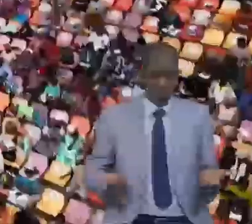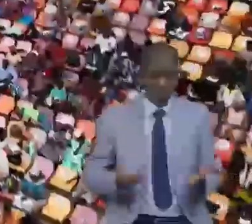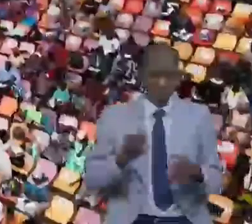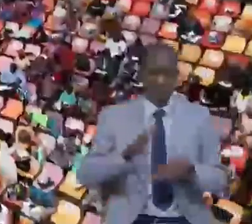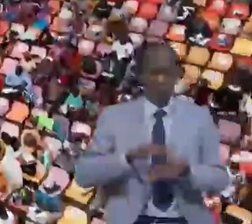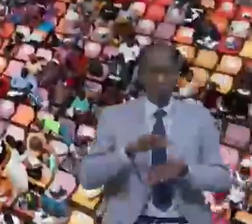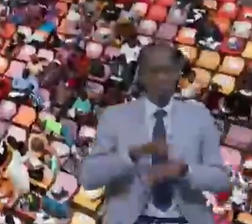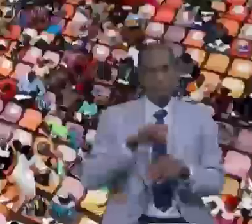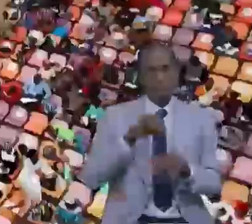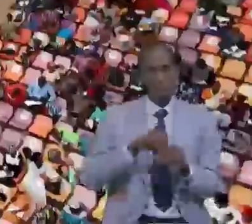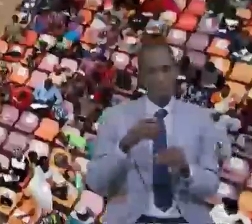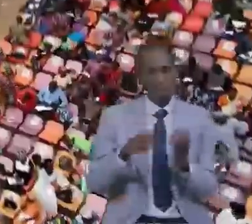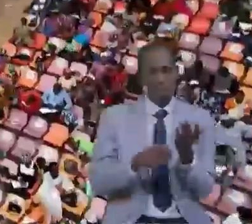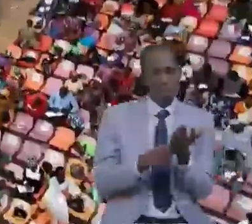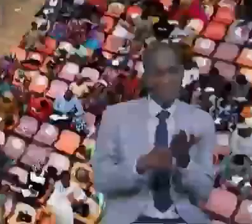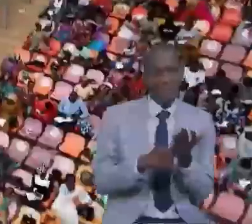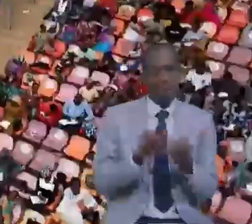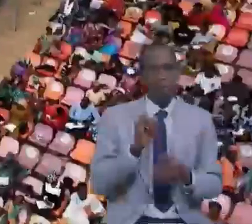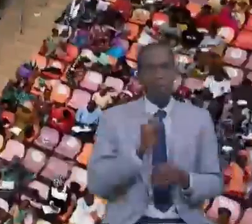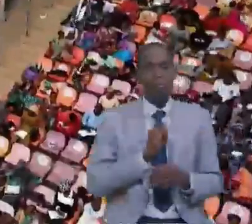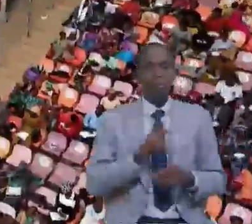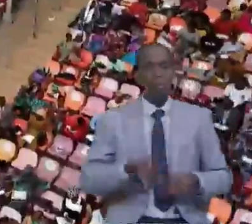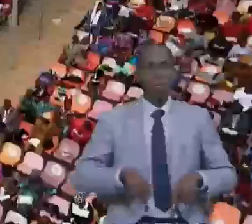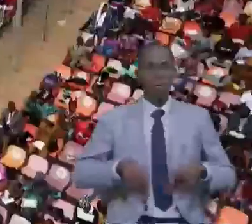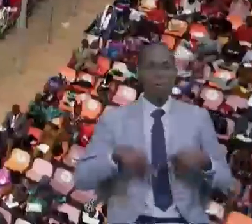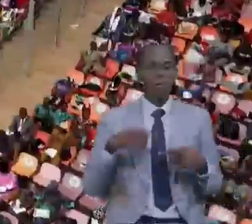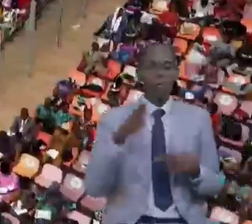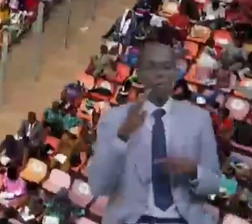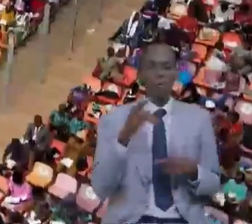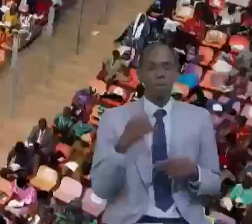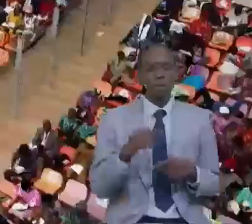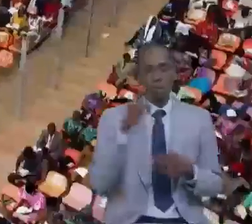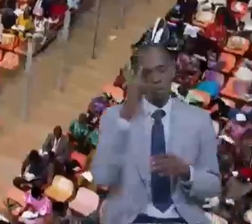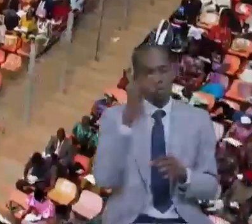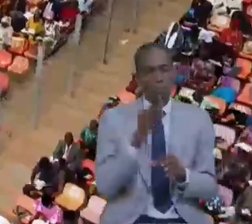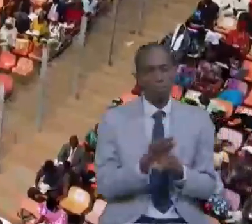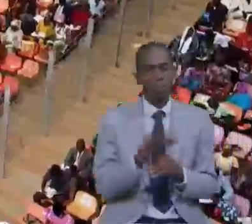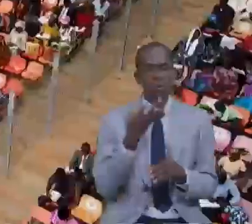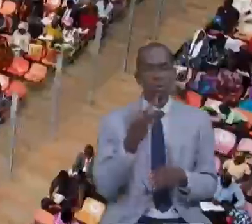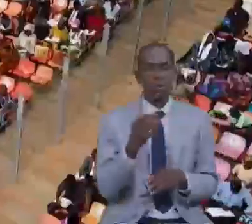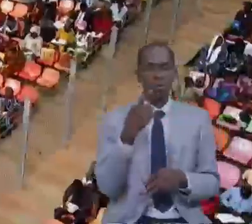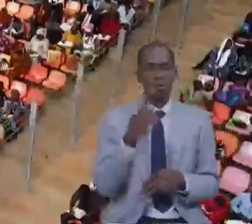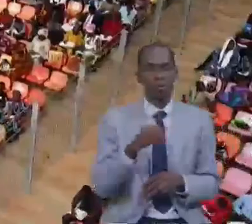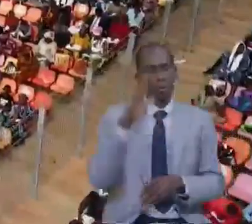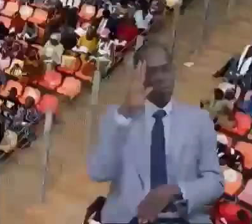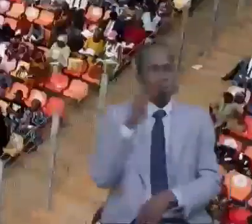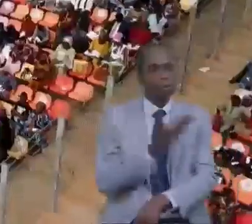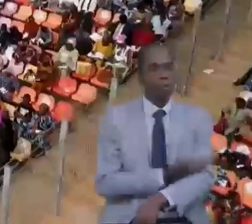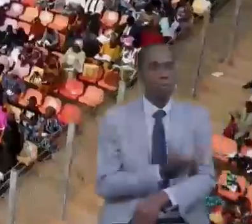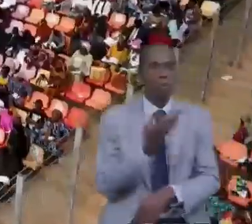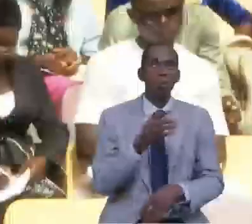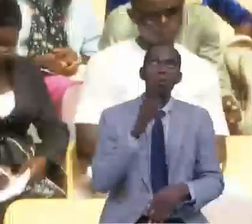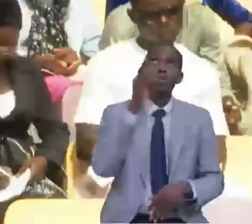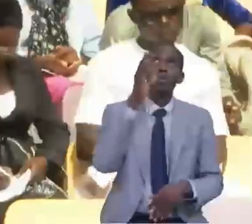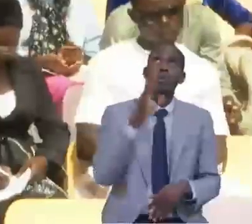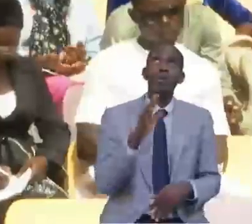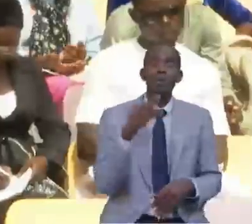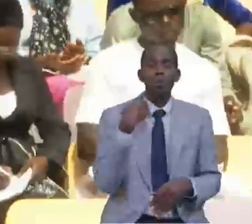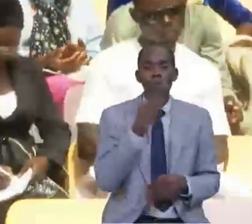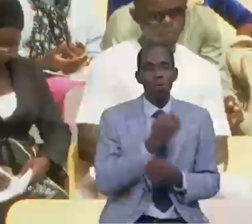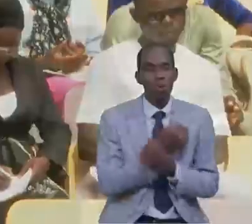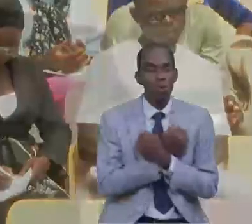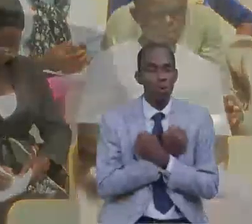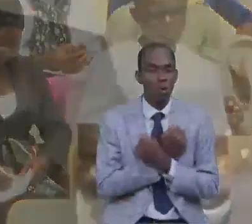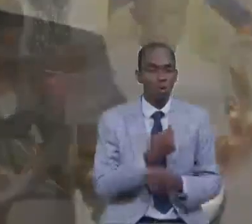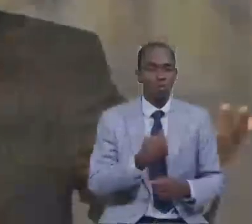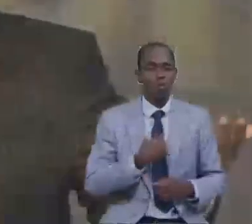who loved me and gave himself for me. Be conscious of that every time,